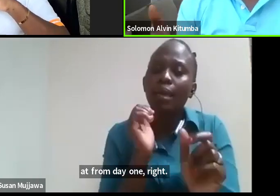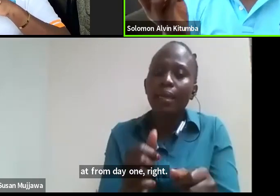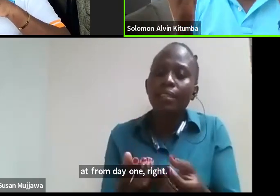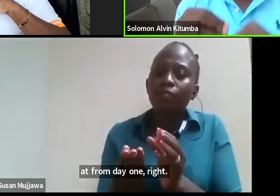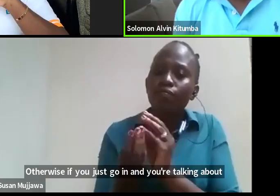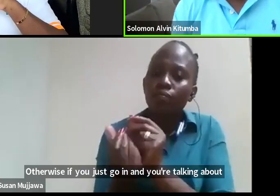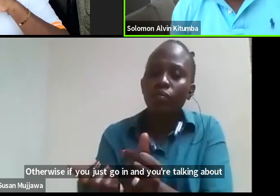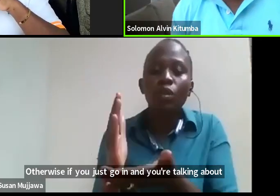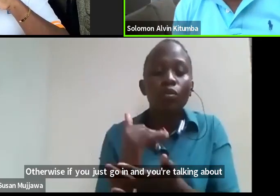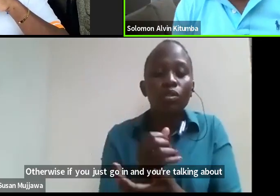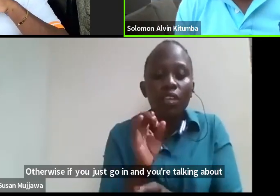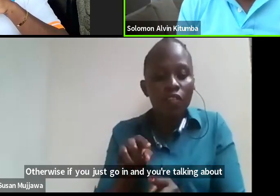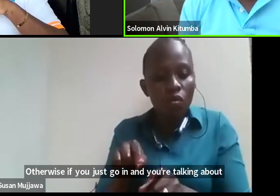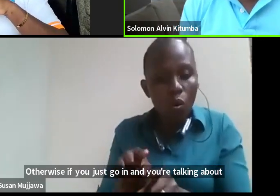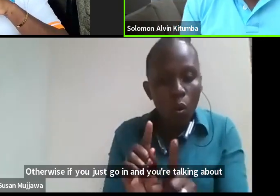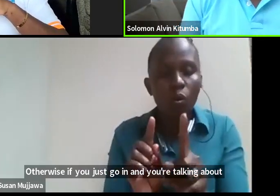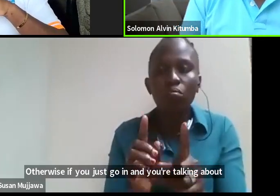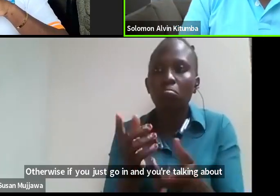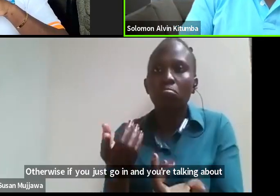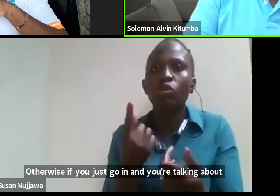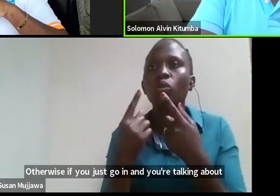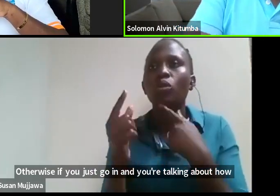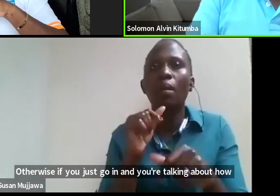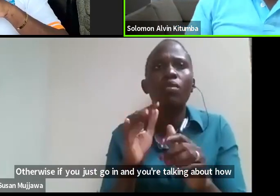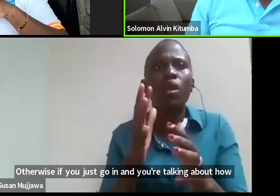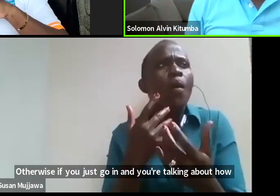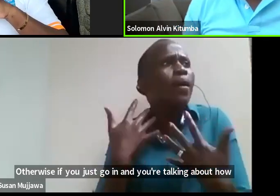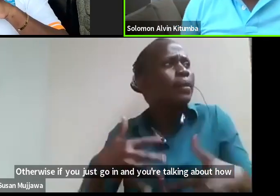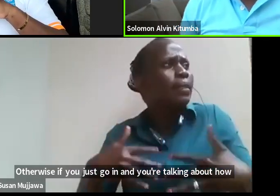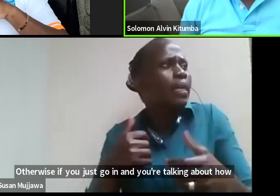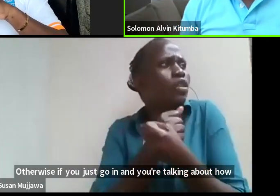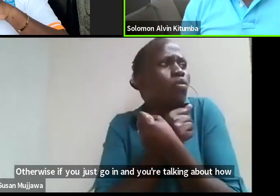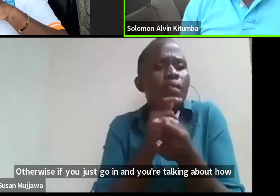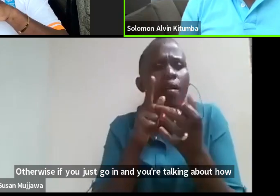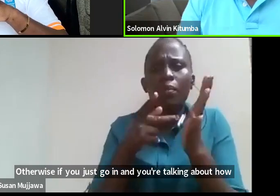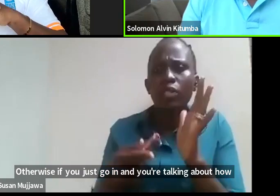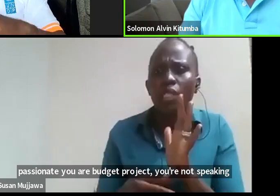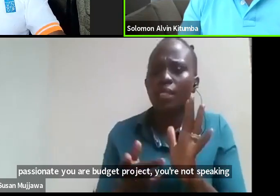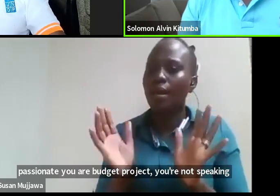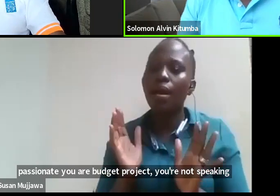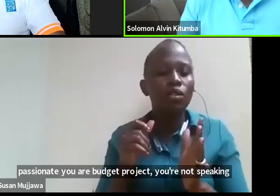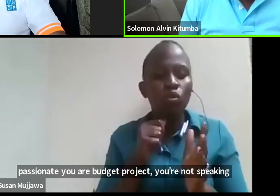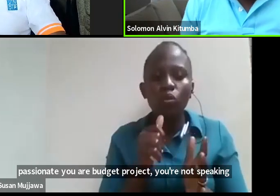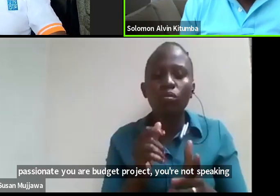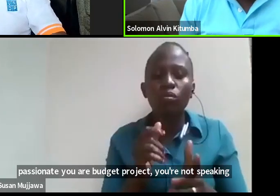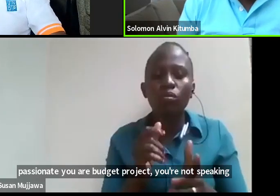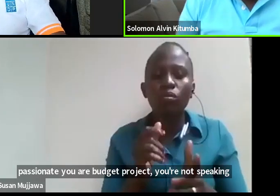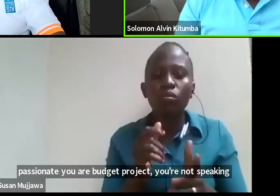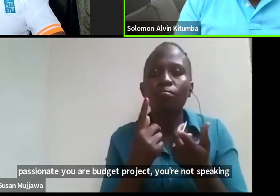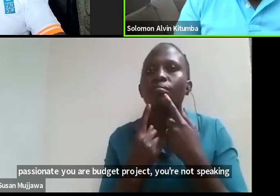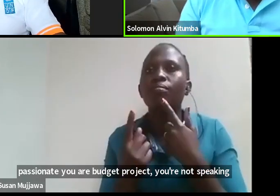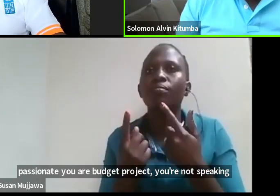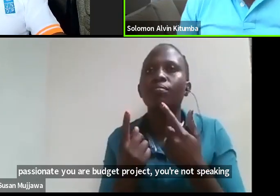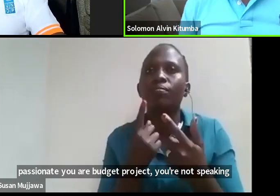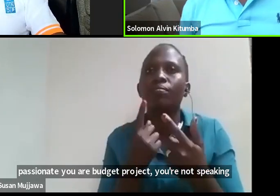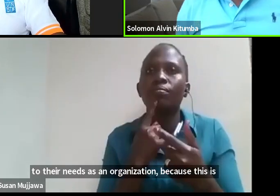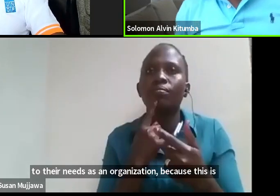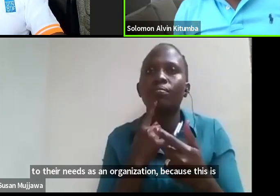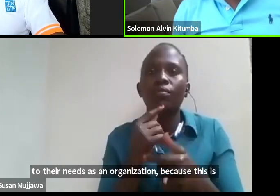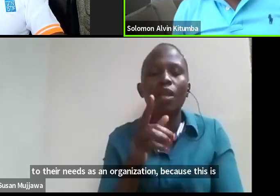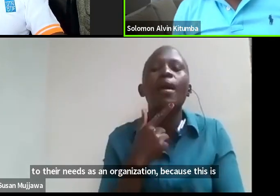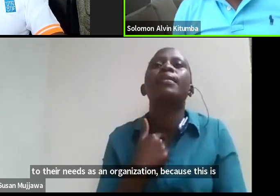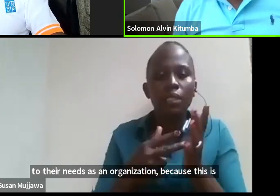talking about how passionate you are about your project, you are not speaking to their needs as an organization. Because KCCA would want to save on its budget. They might want to